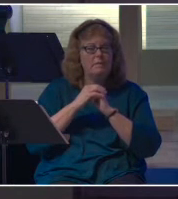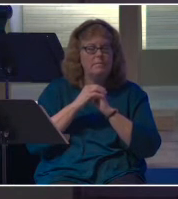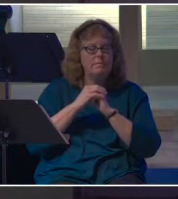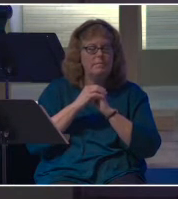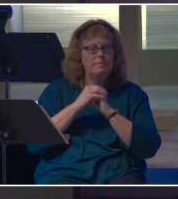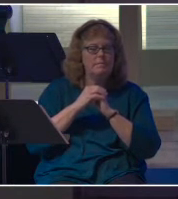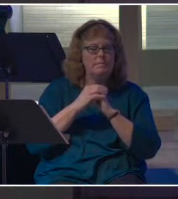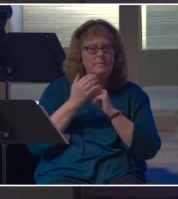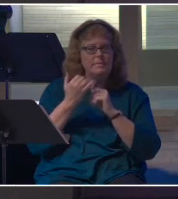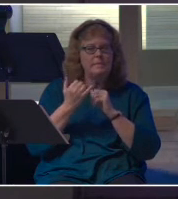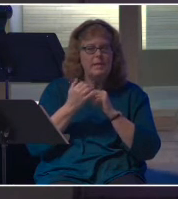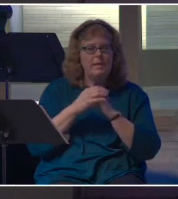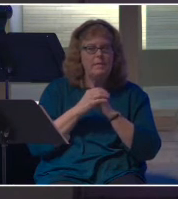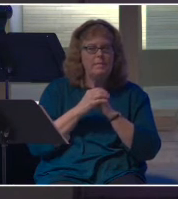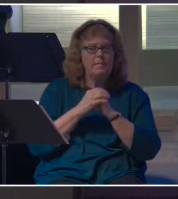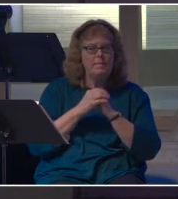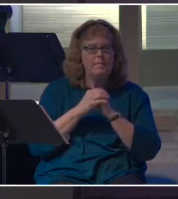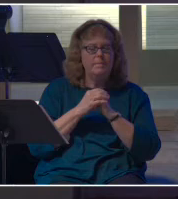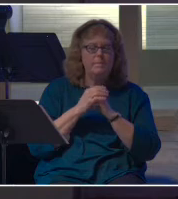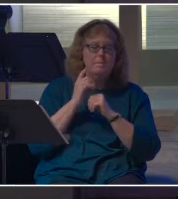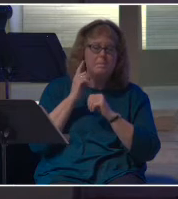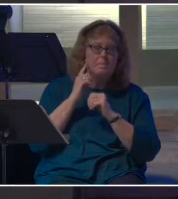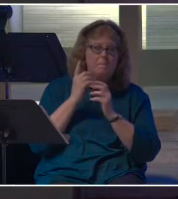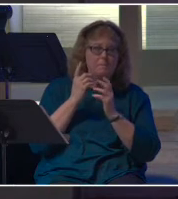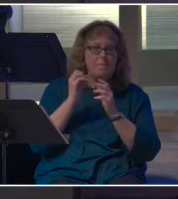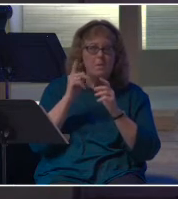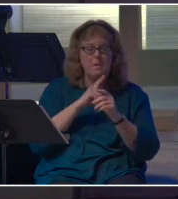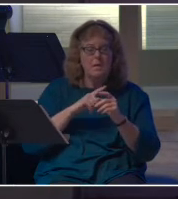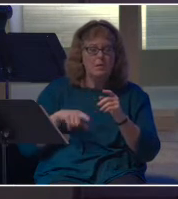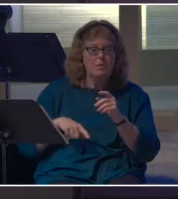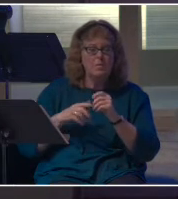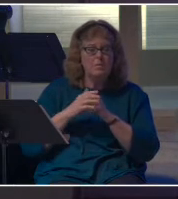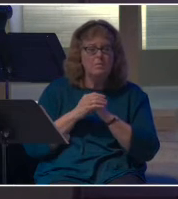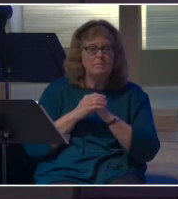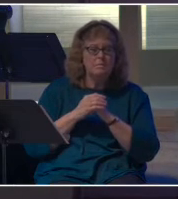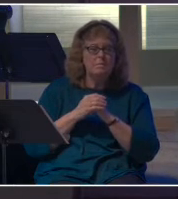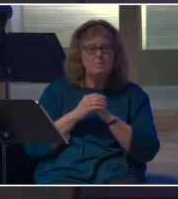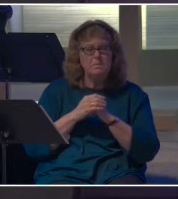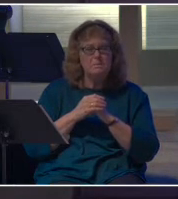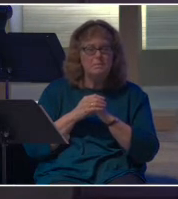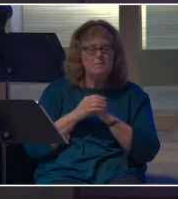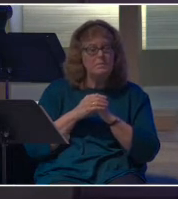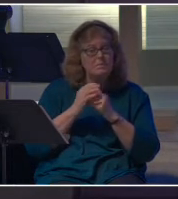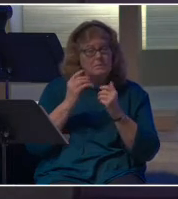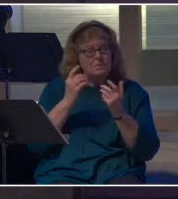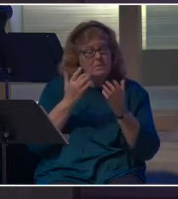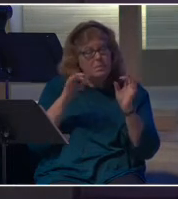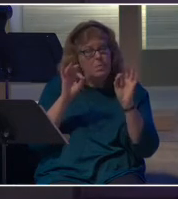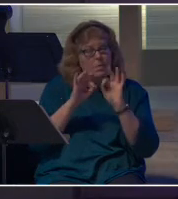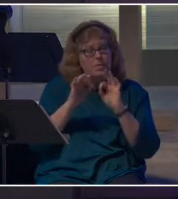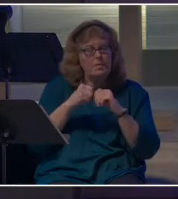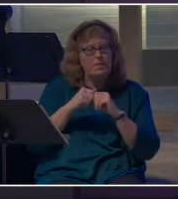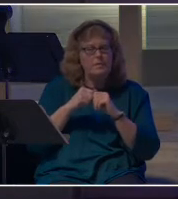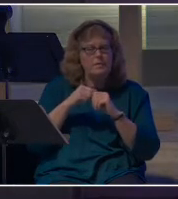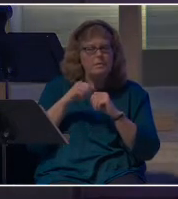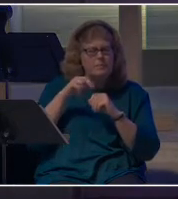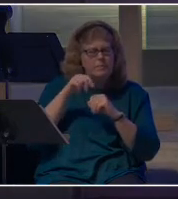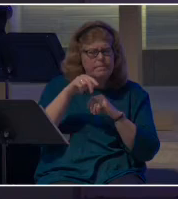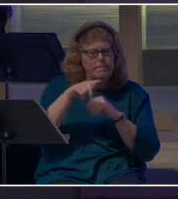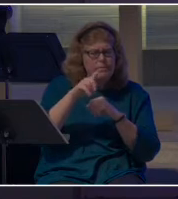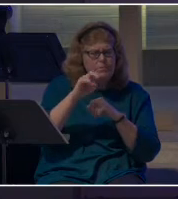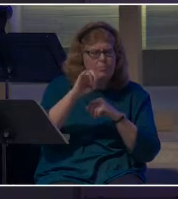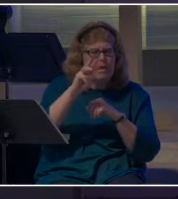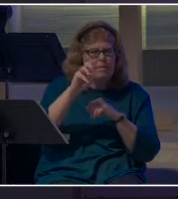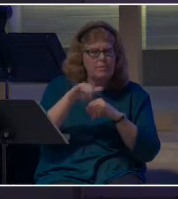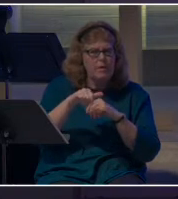Now, I'm thinking, okay, Lord, this is something. So I go down that driveway,